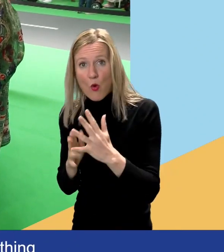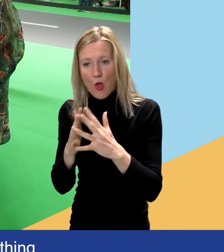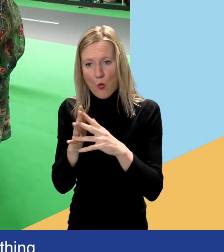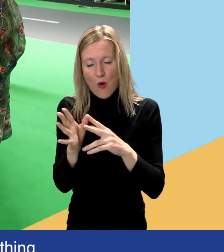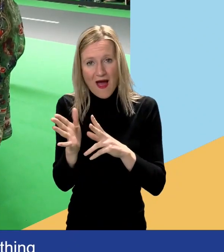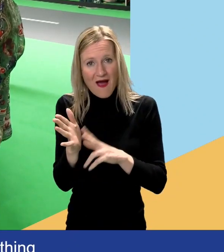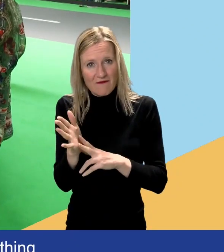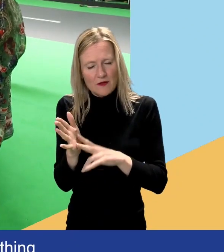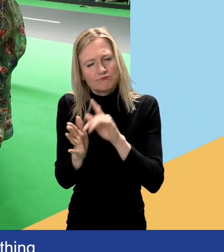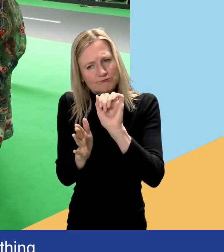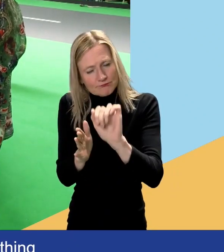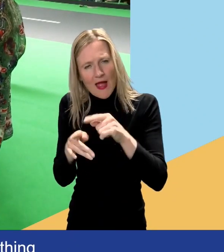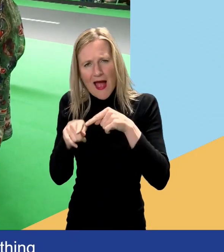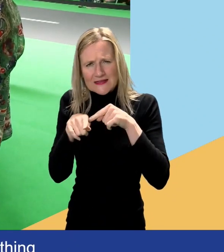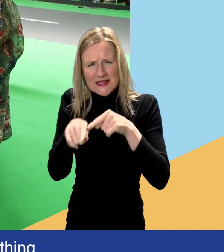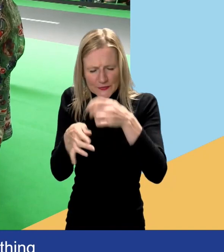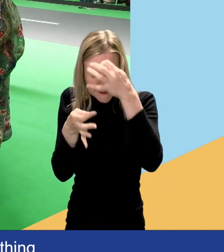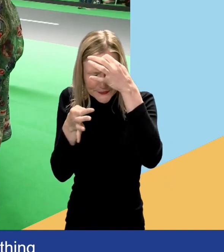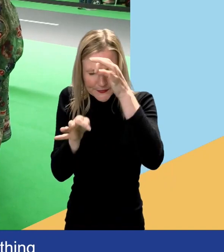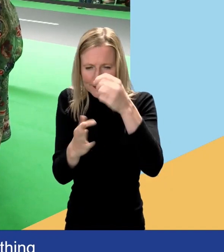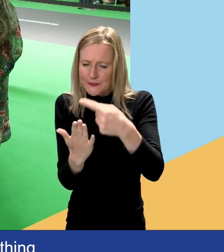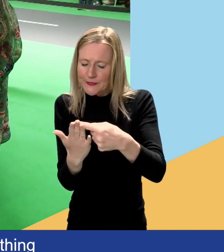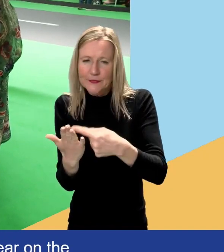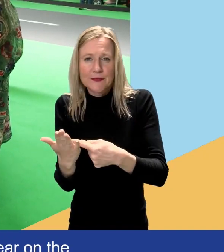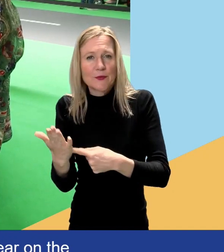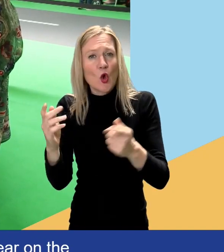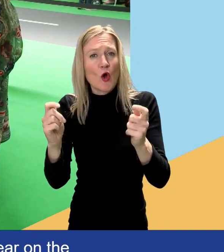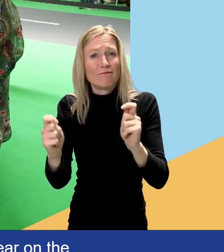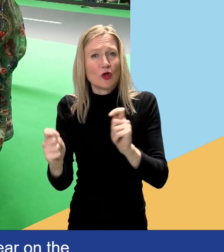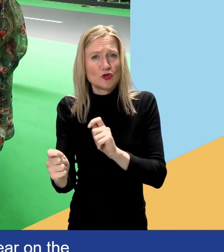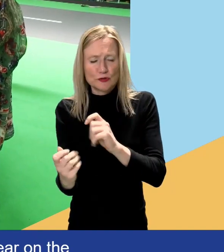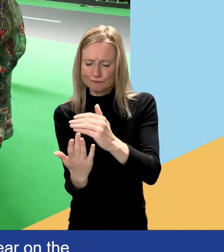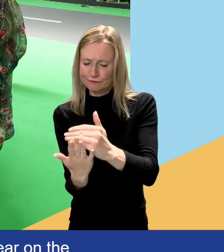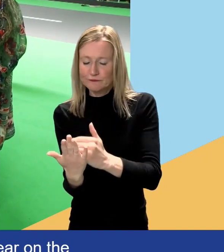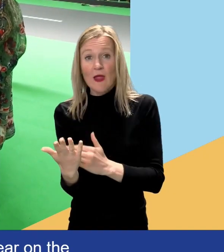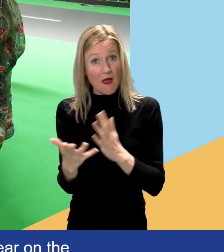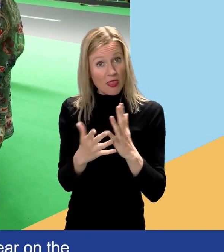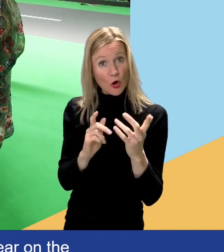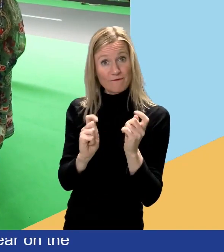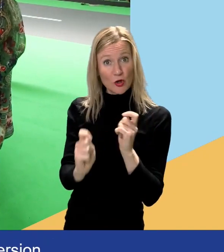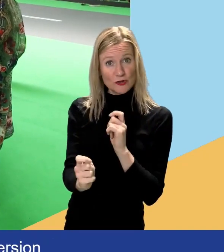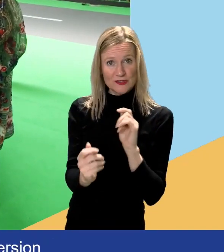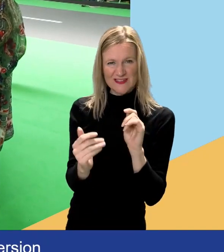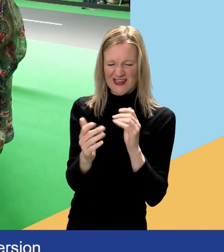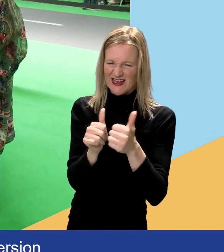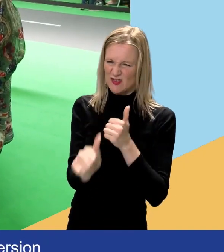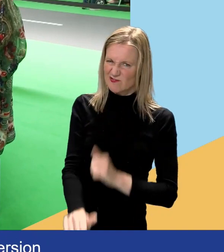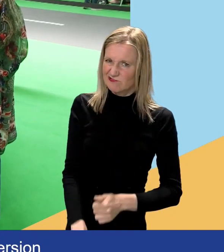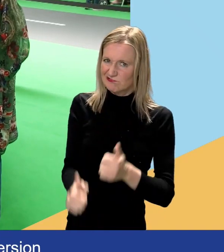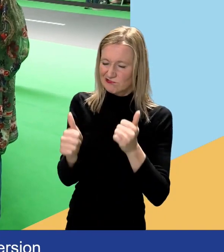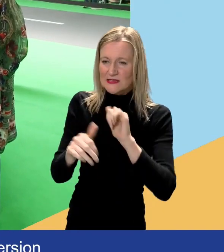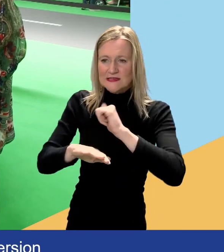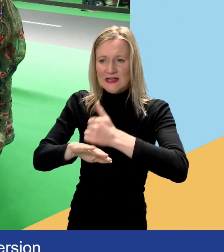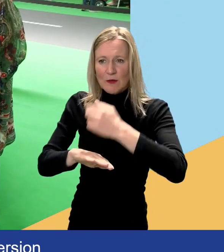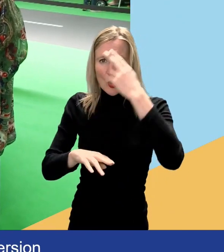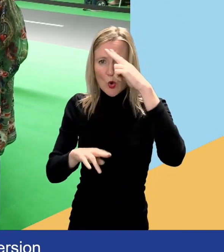priced up adheres to a standard that the conversion industry were instrumental in setting up, actually. Really an amazing thing for the UK. It's called